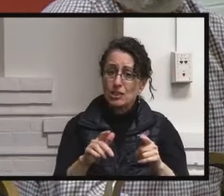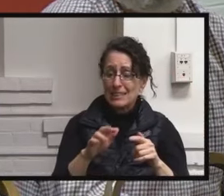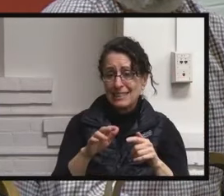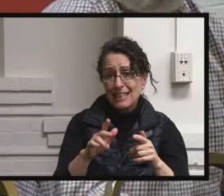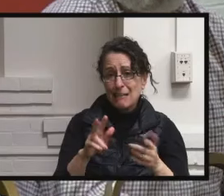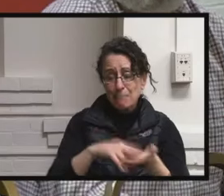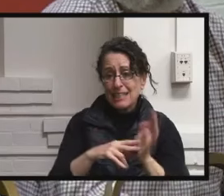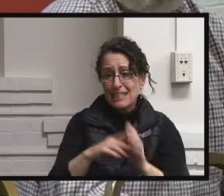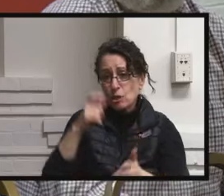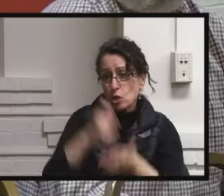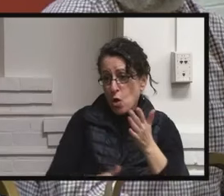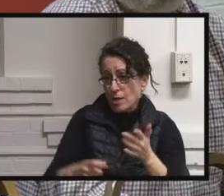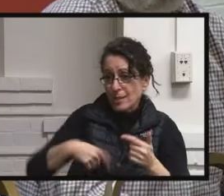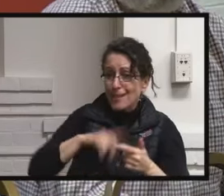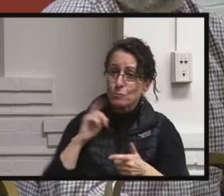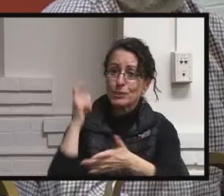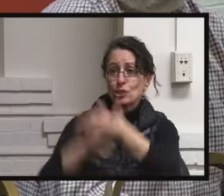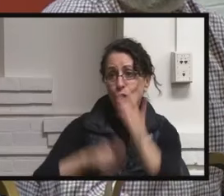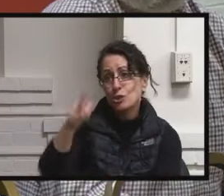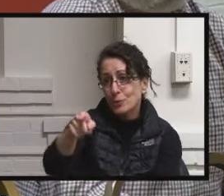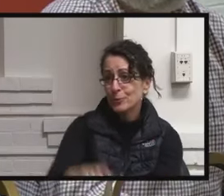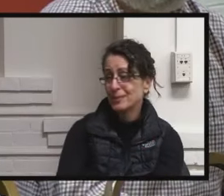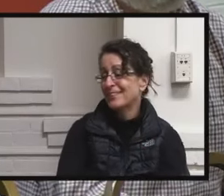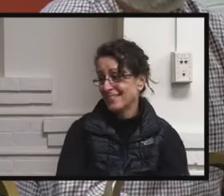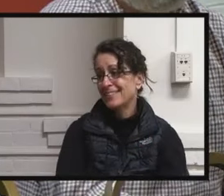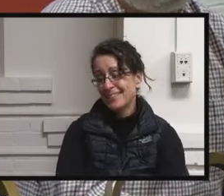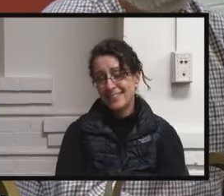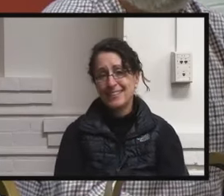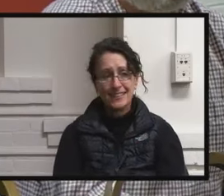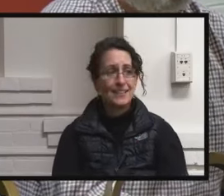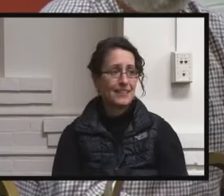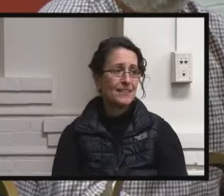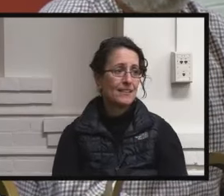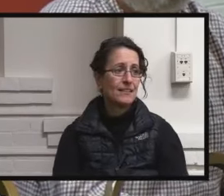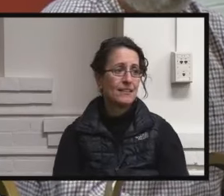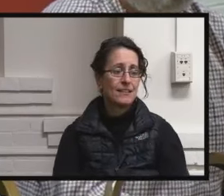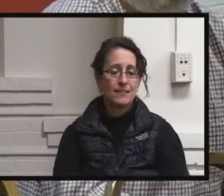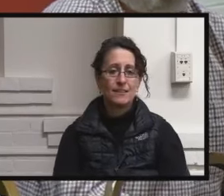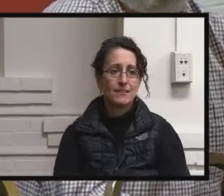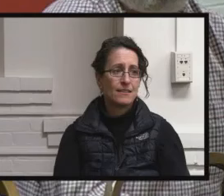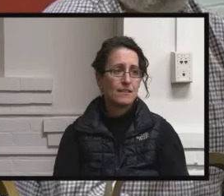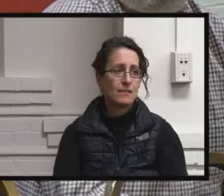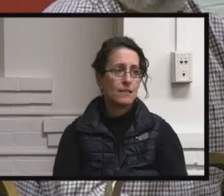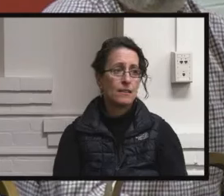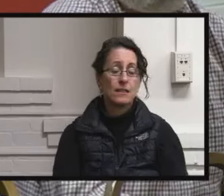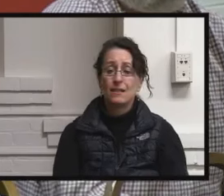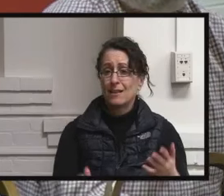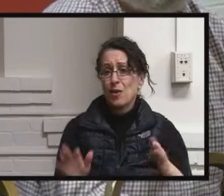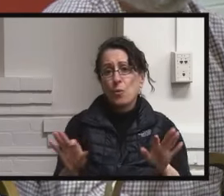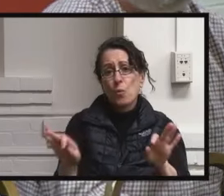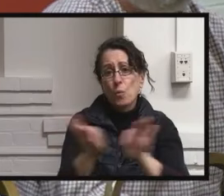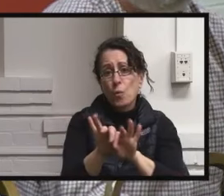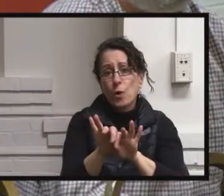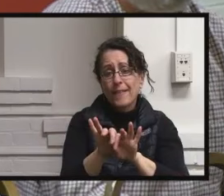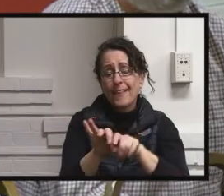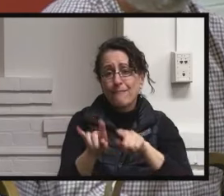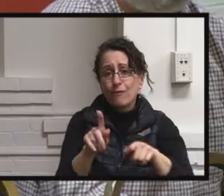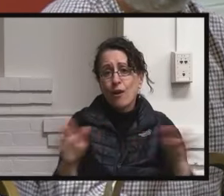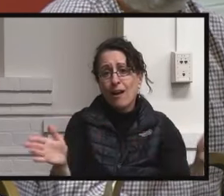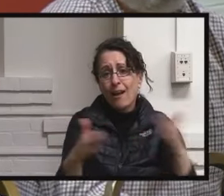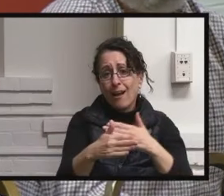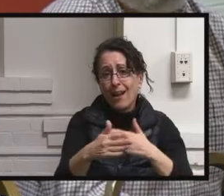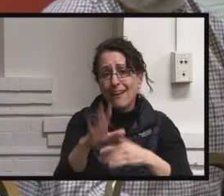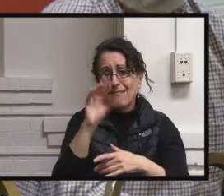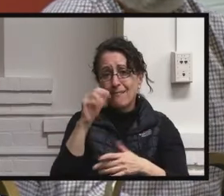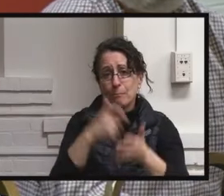dime, which is your dime. So I think the reason why, whether that's worth $50,000 of hauling and processing,